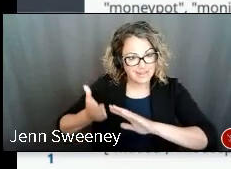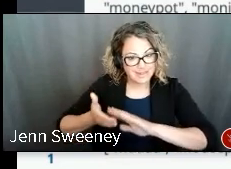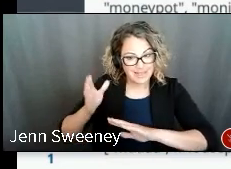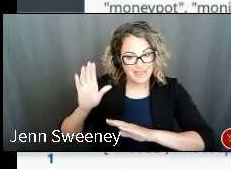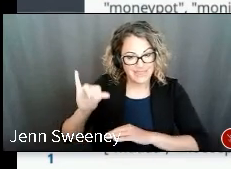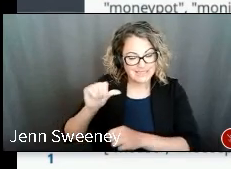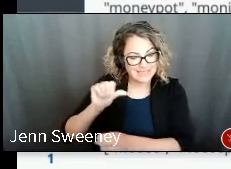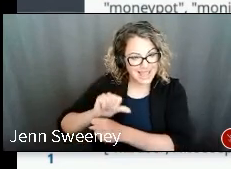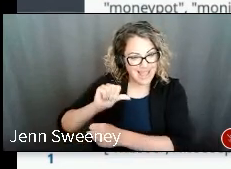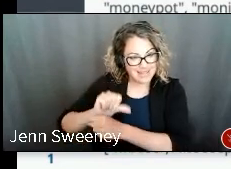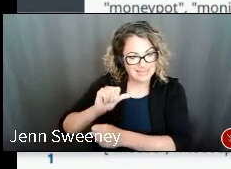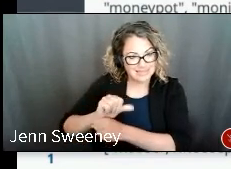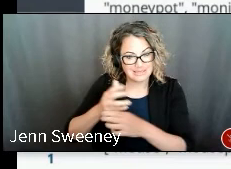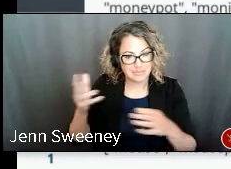actually.